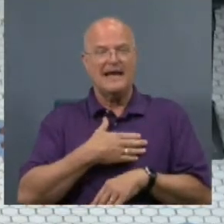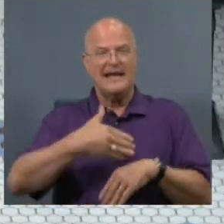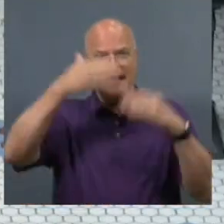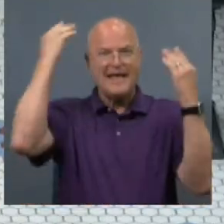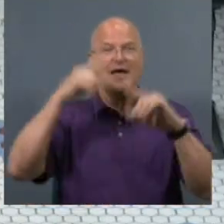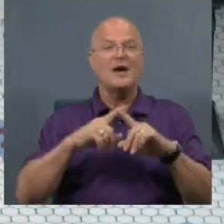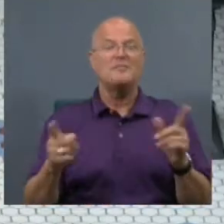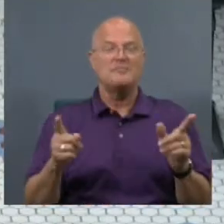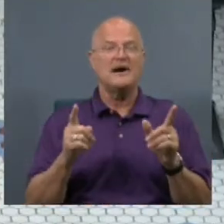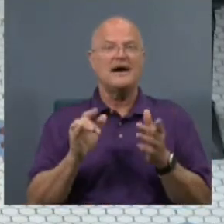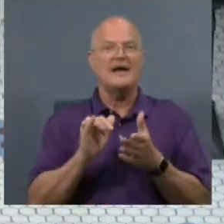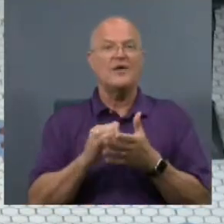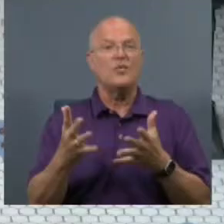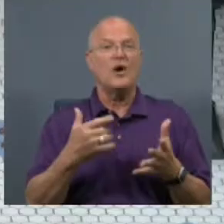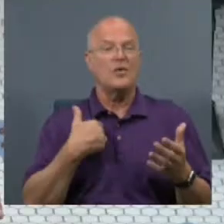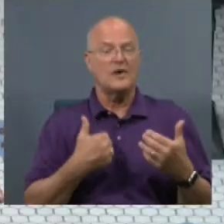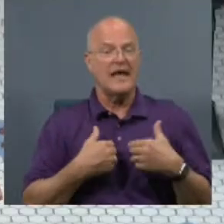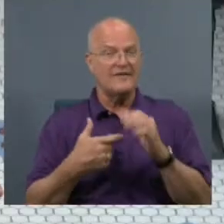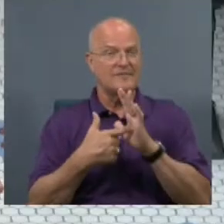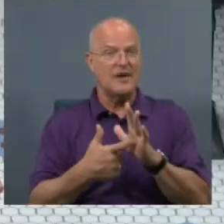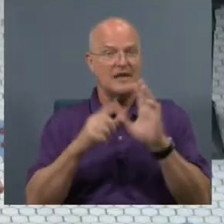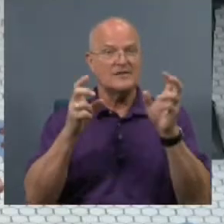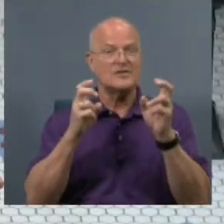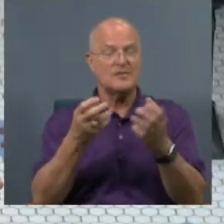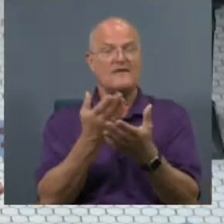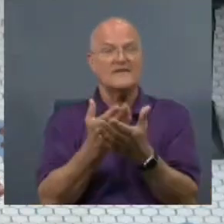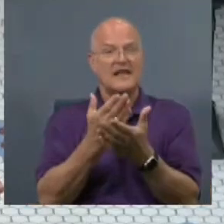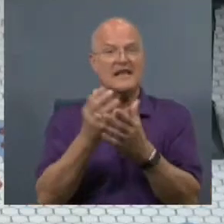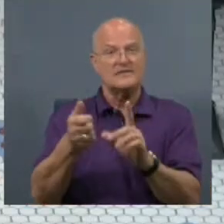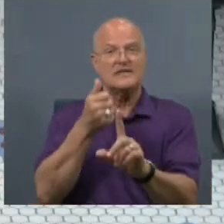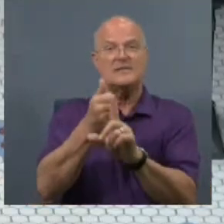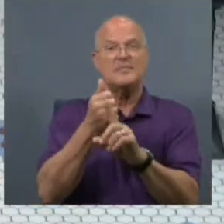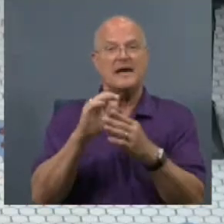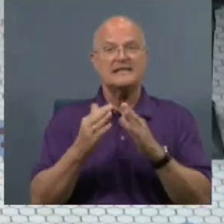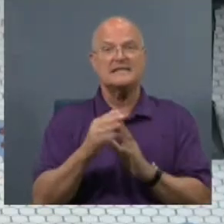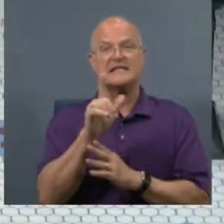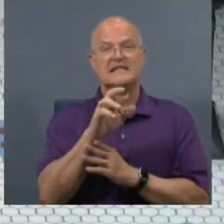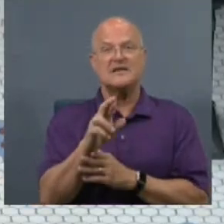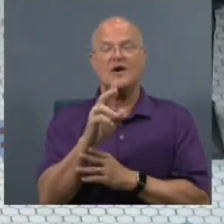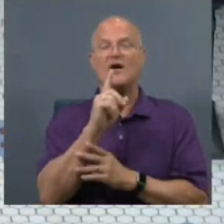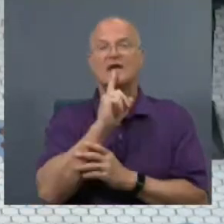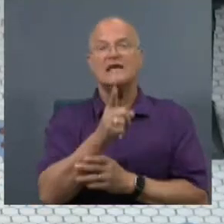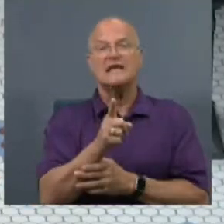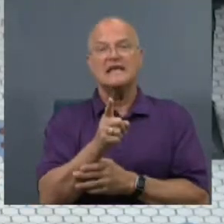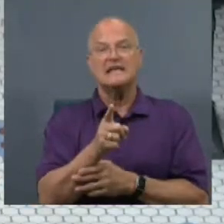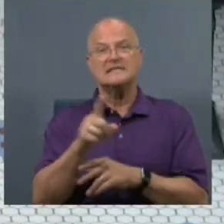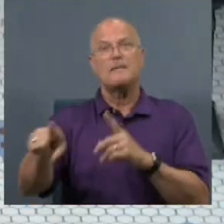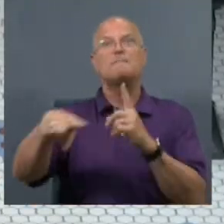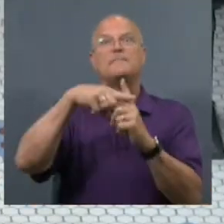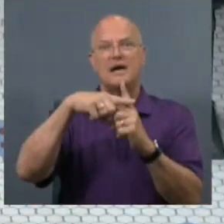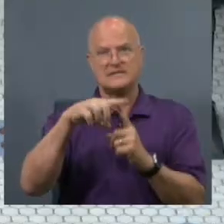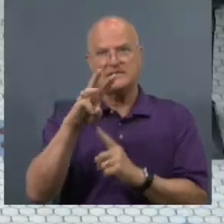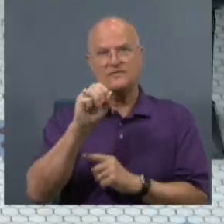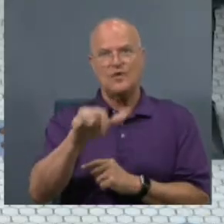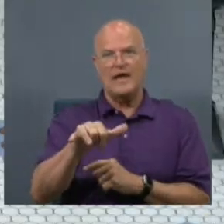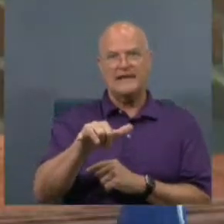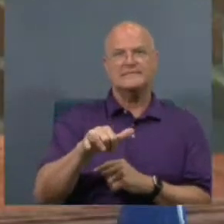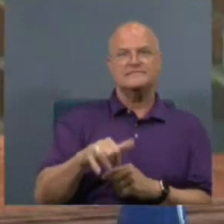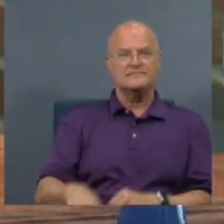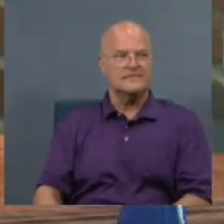that what we have modeled in terms of the financial impact of the city of Little Rock is significant in a positive way.